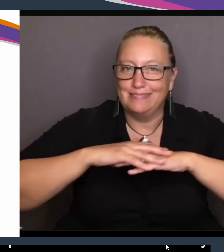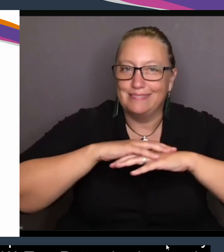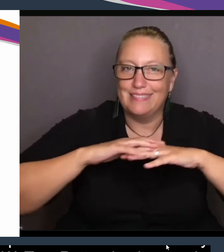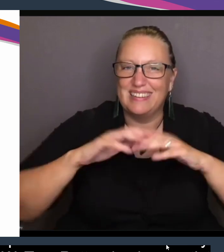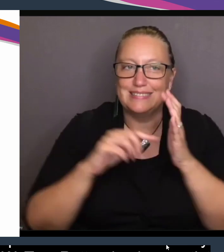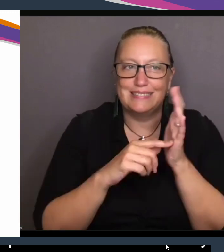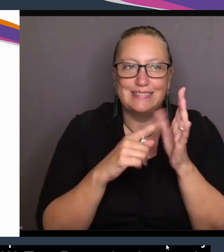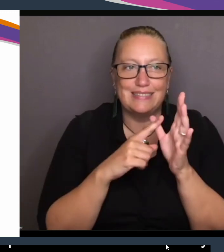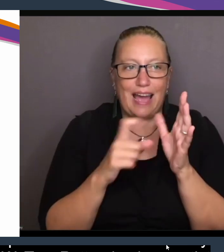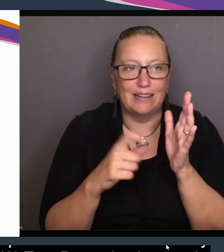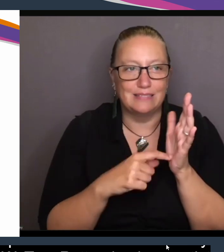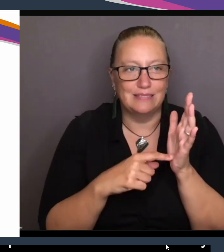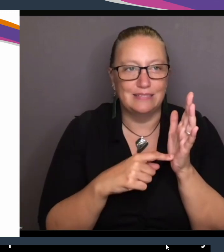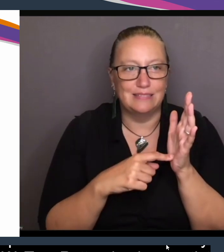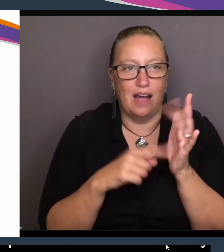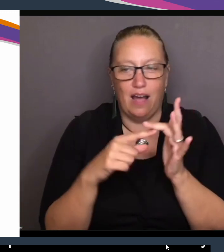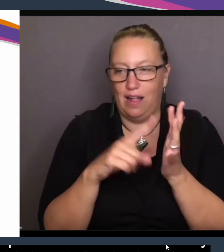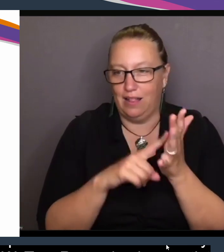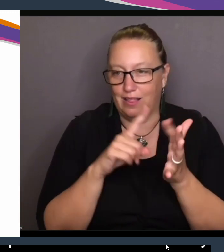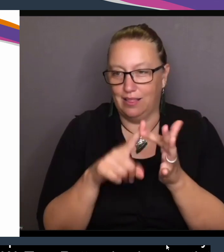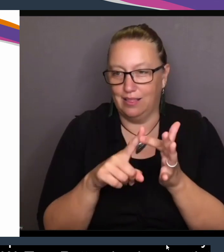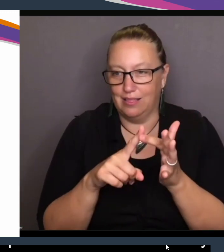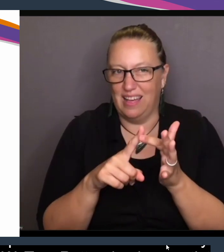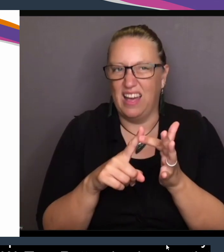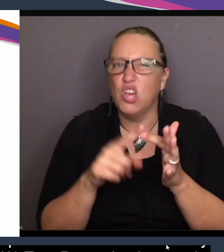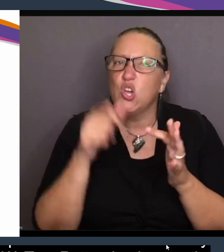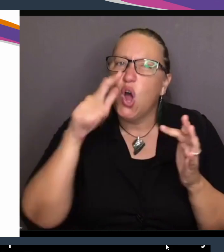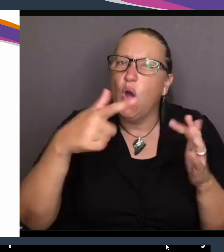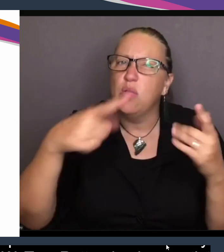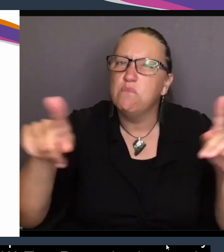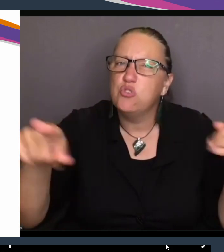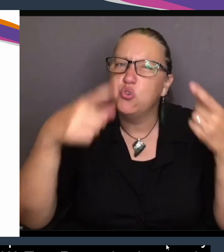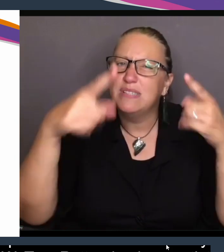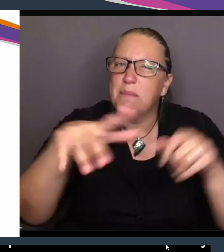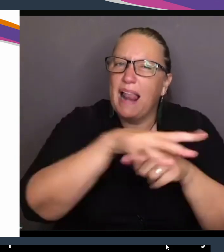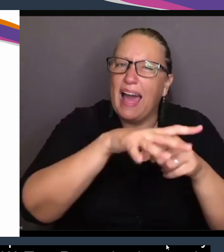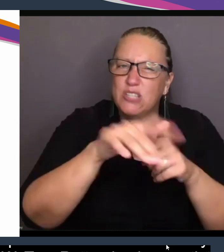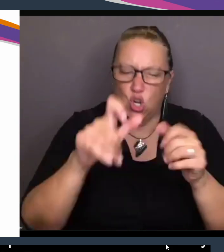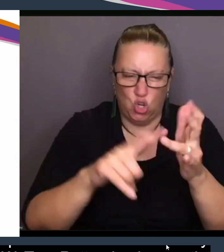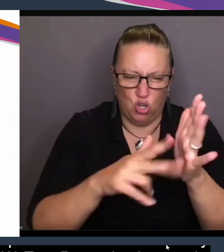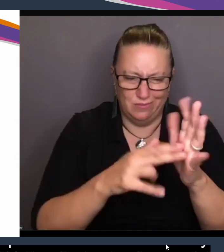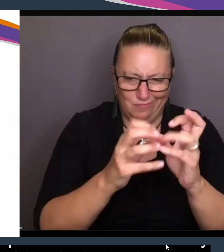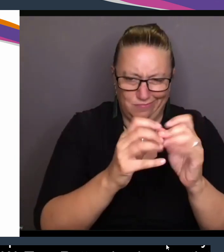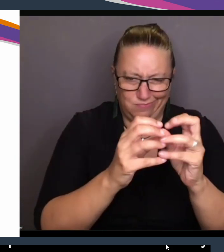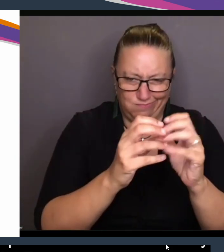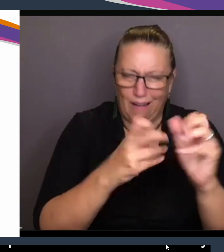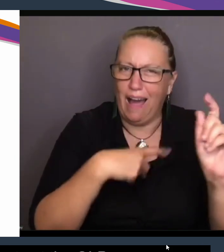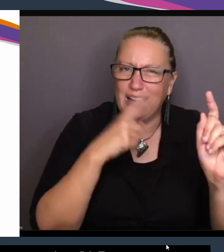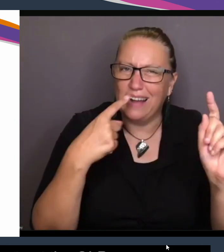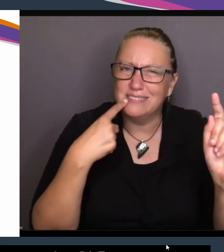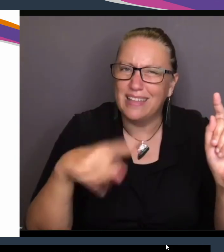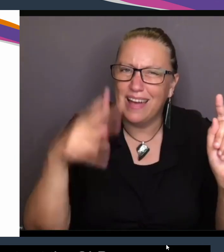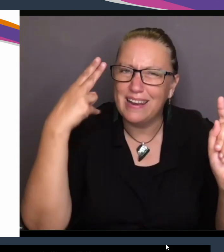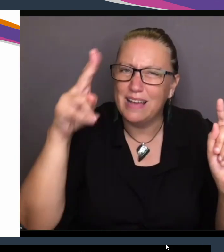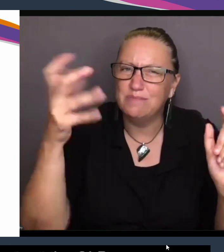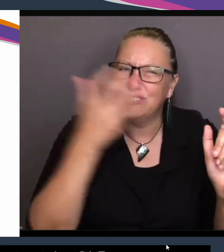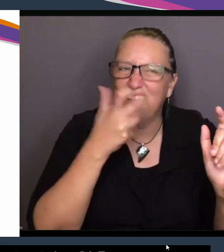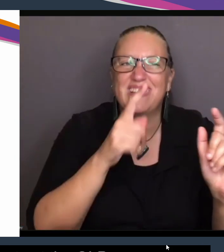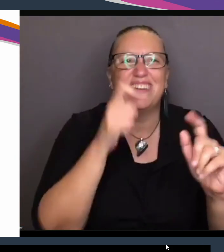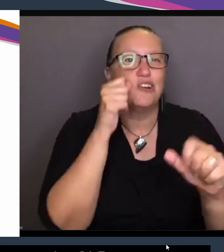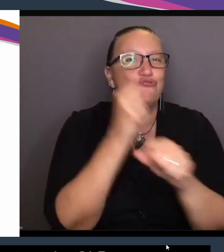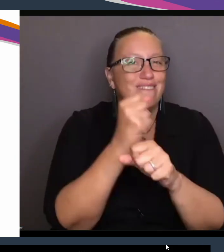Conservatorium, can't say that word, the music place where they go and play music at Griffith University in